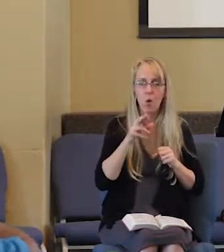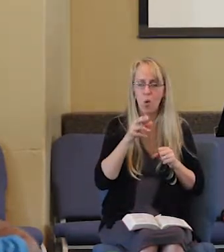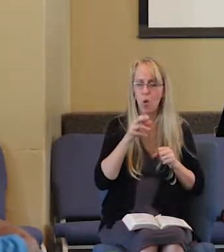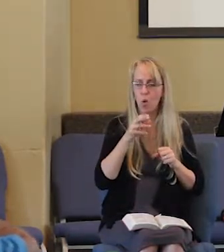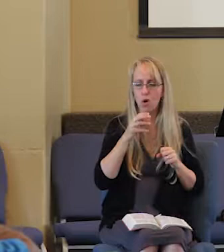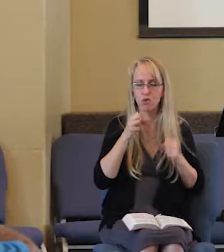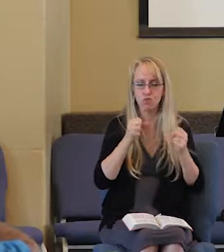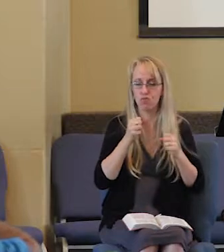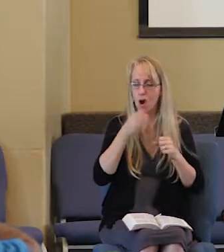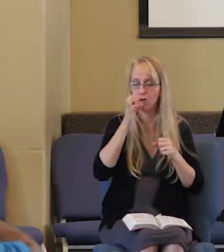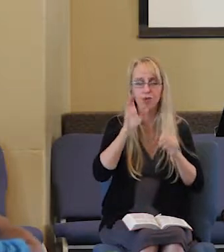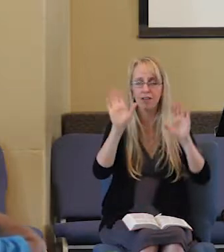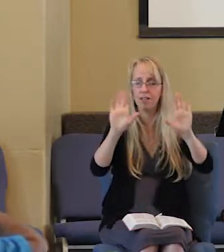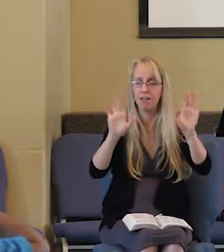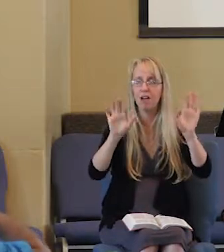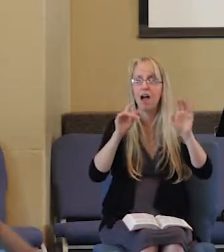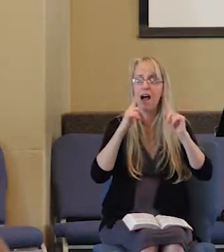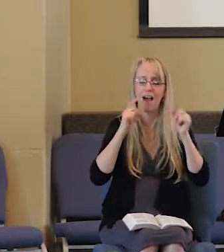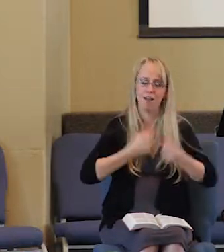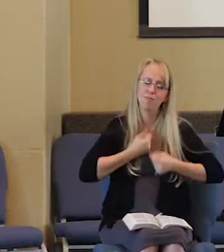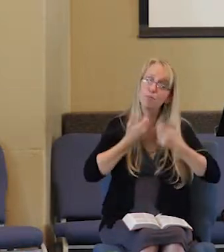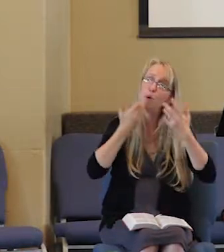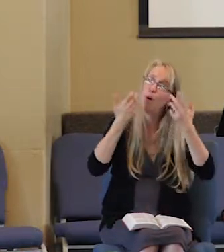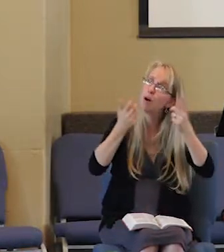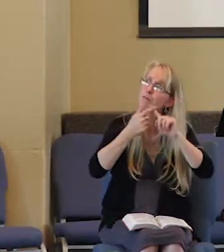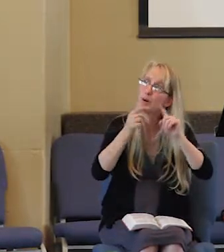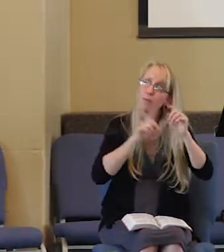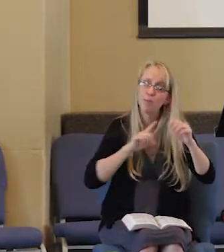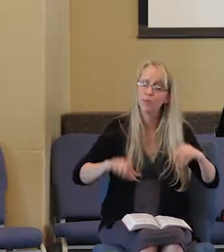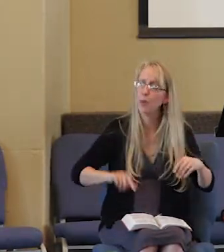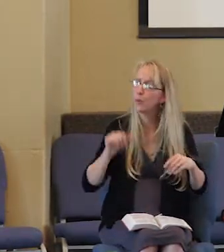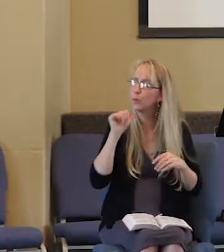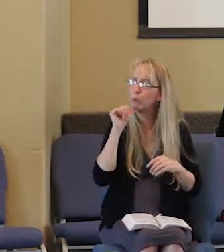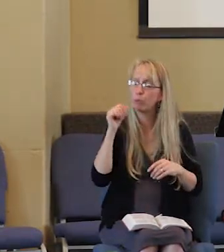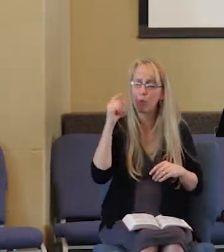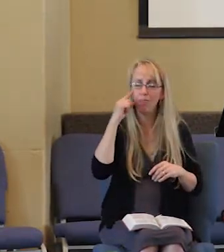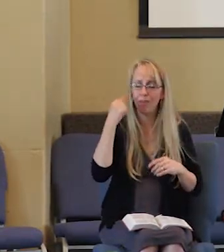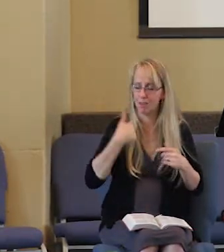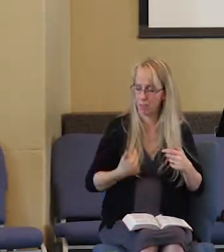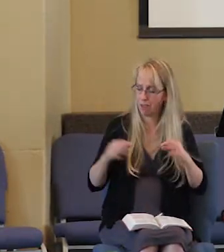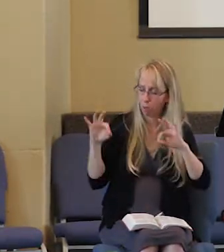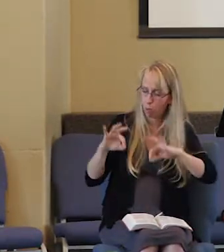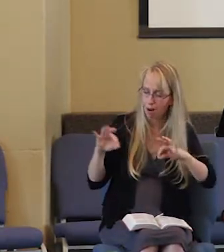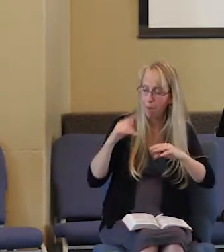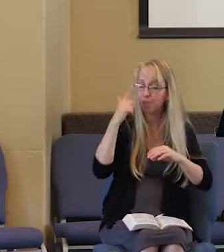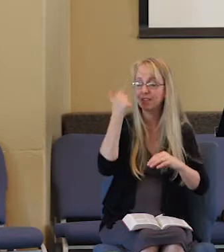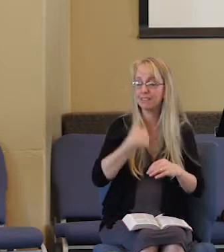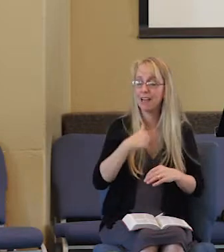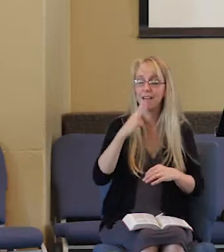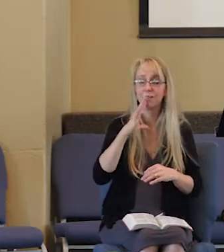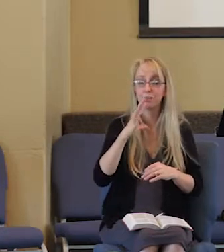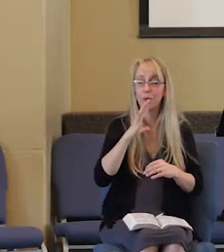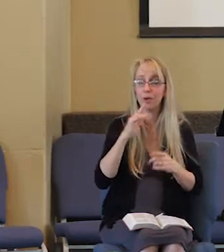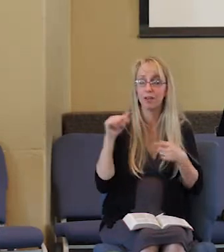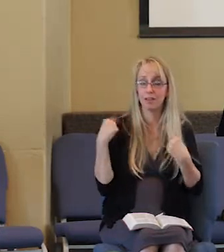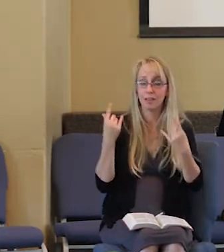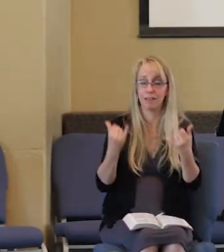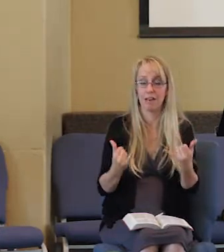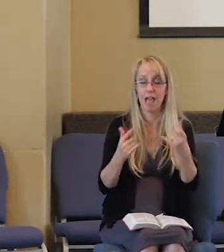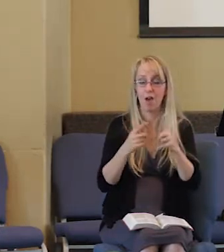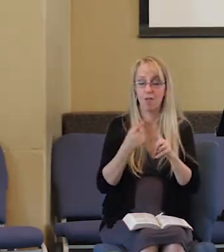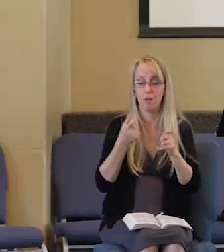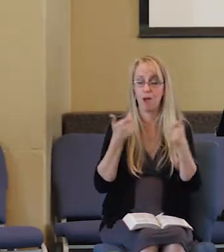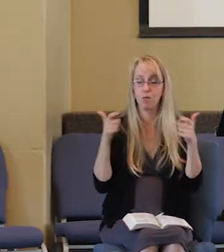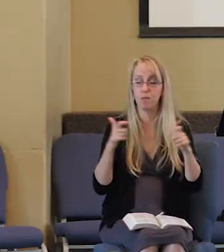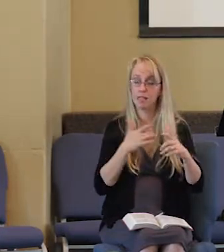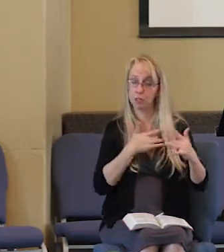I have poured out my soul before the Lord. Do not consider your maidservant as a worthless woman, for I have spoken until now